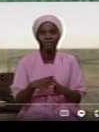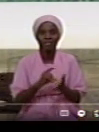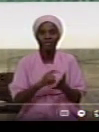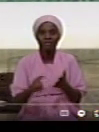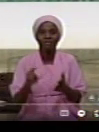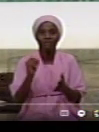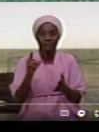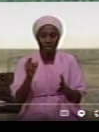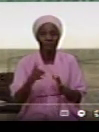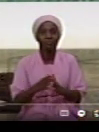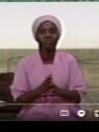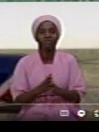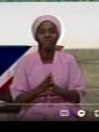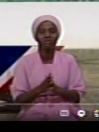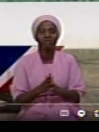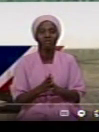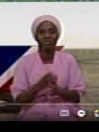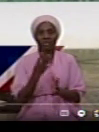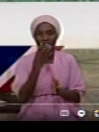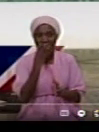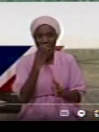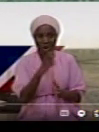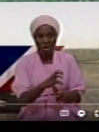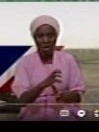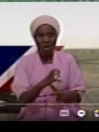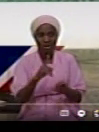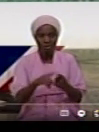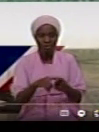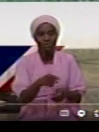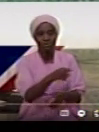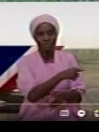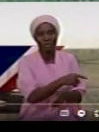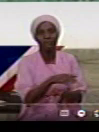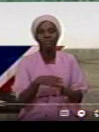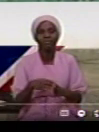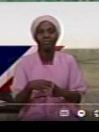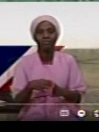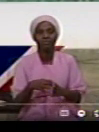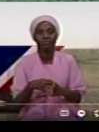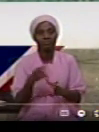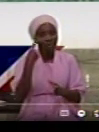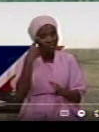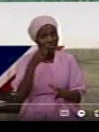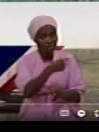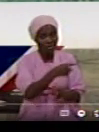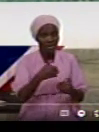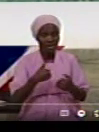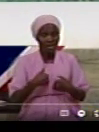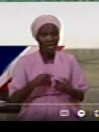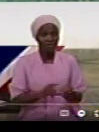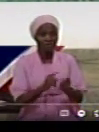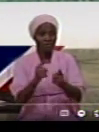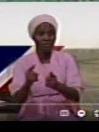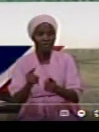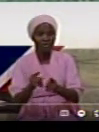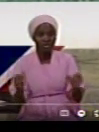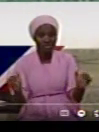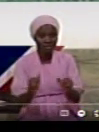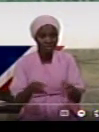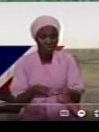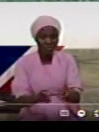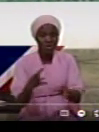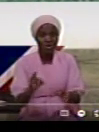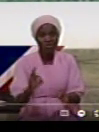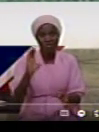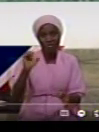1, verse 11. Warn to them. They have gone in the way of Cain and